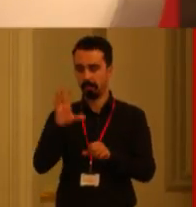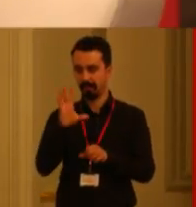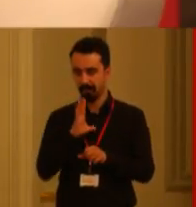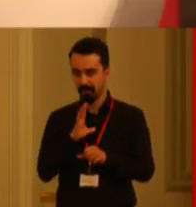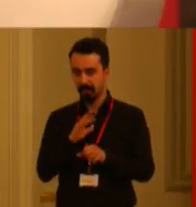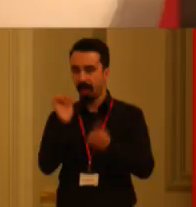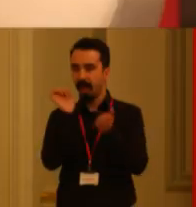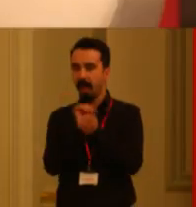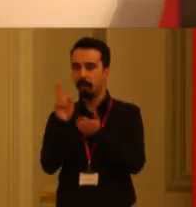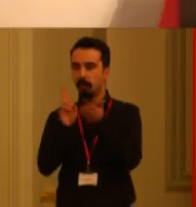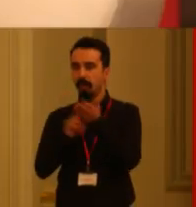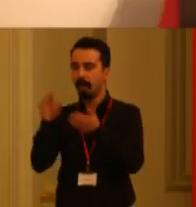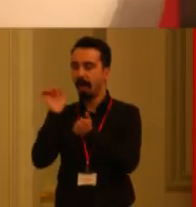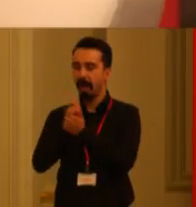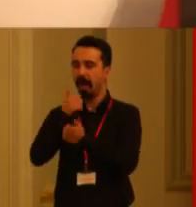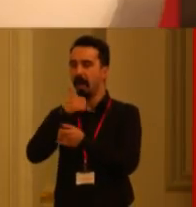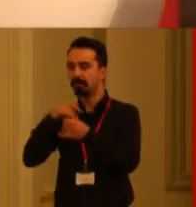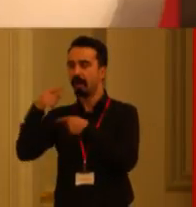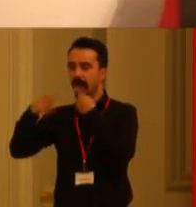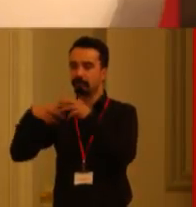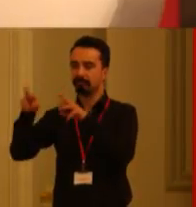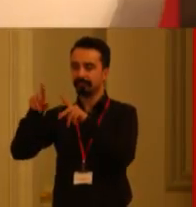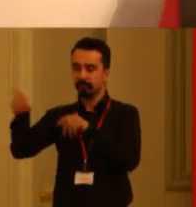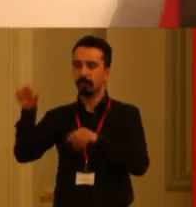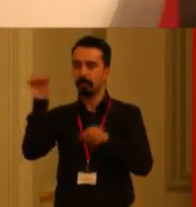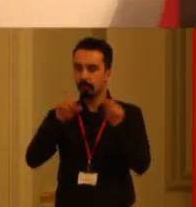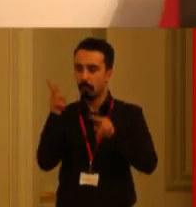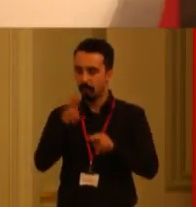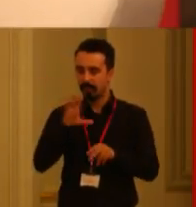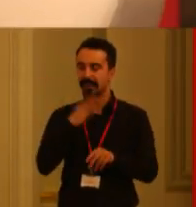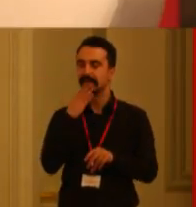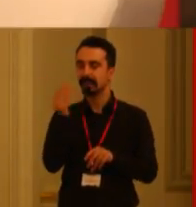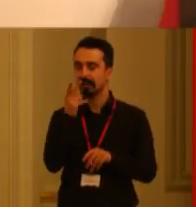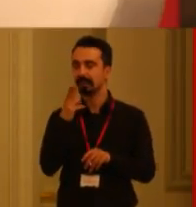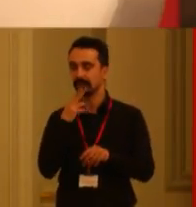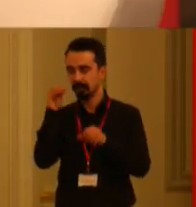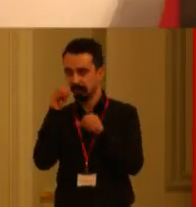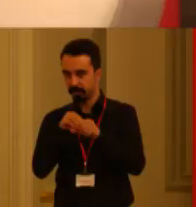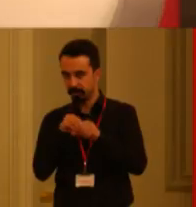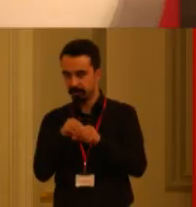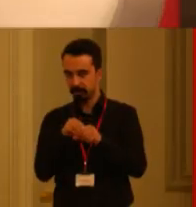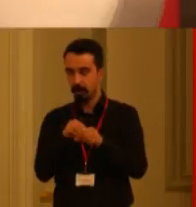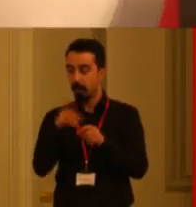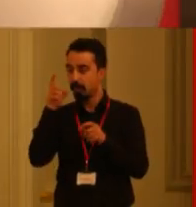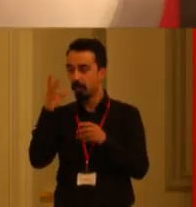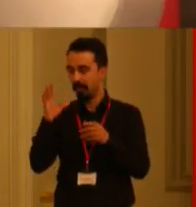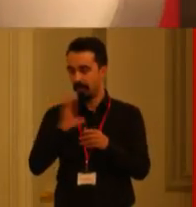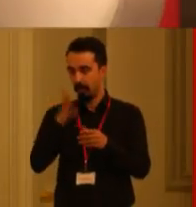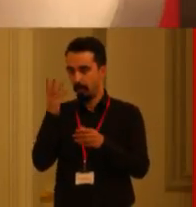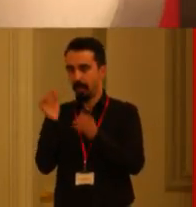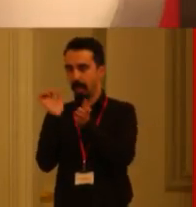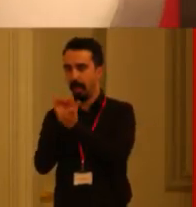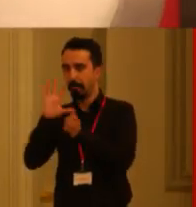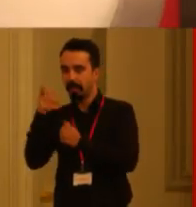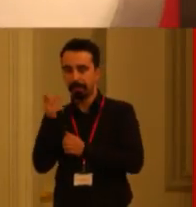murdered by their own family members, I mean by their relatives and family members. So for young women, family is not really